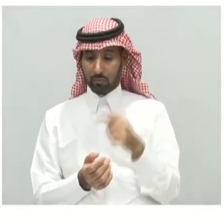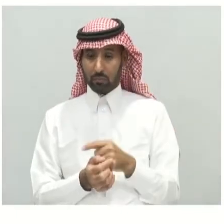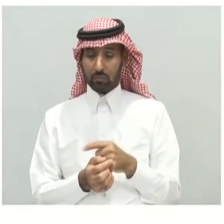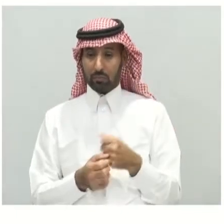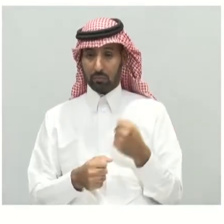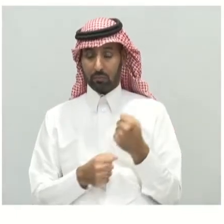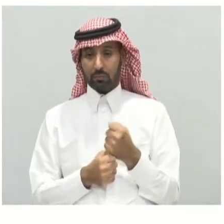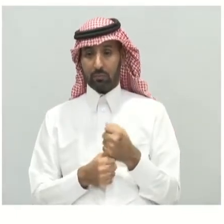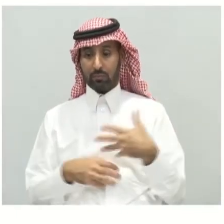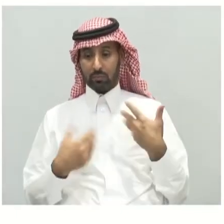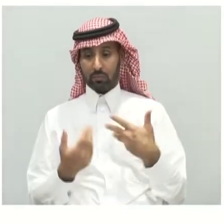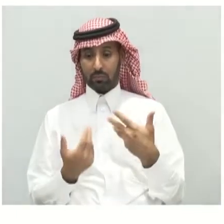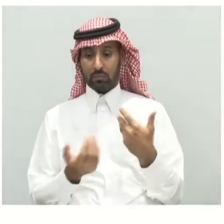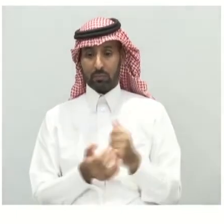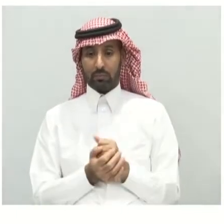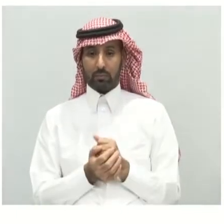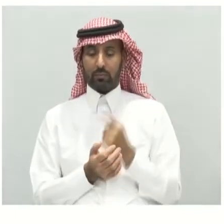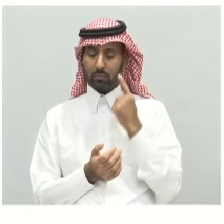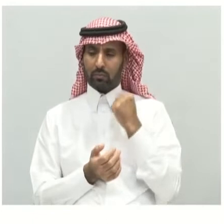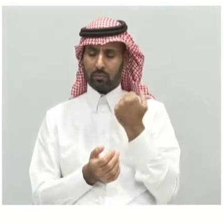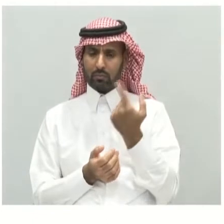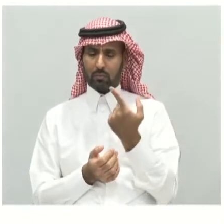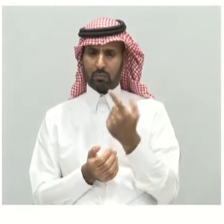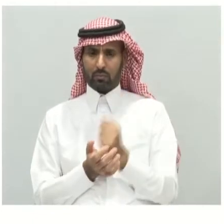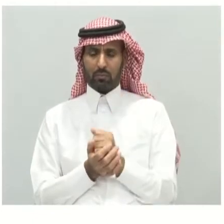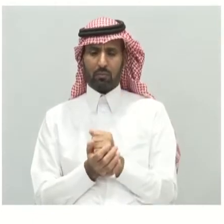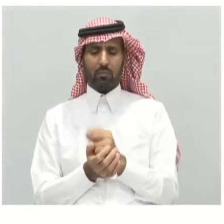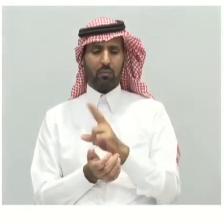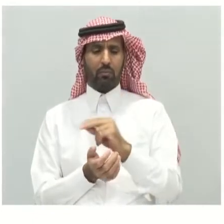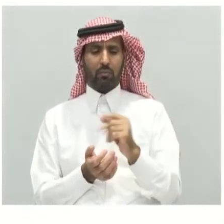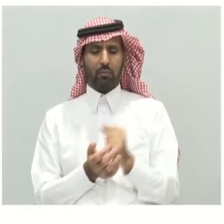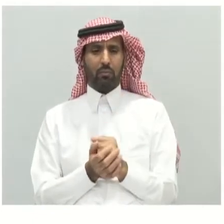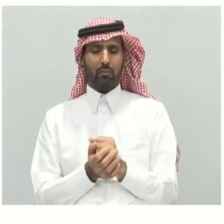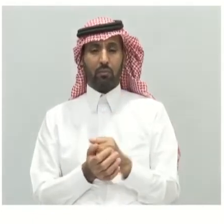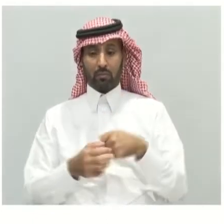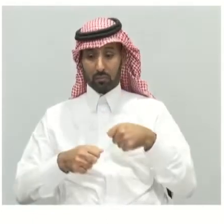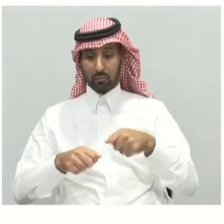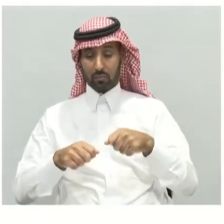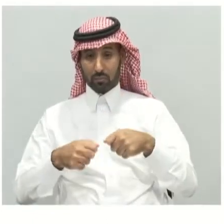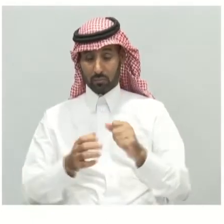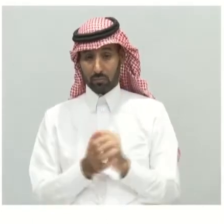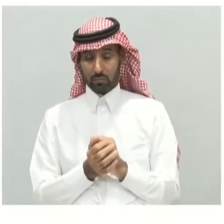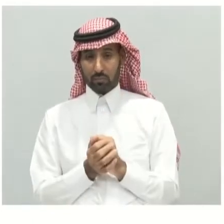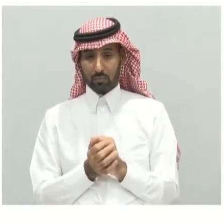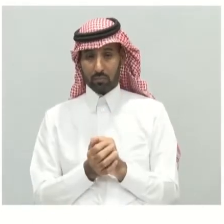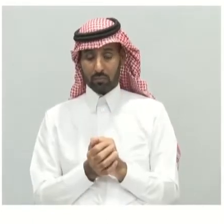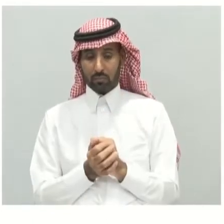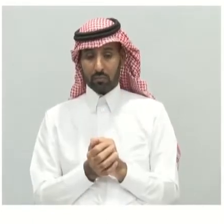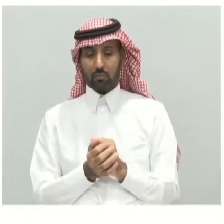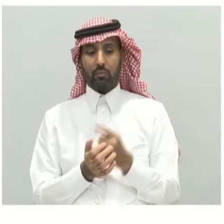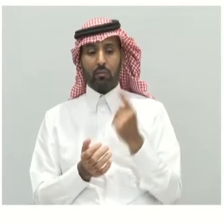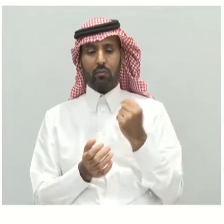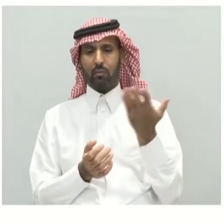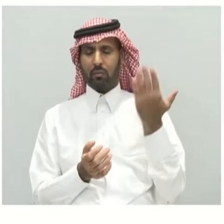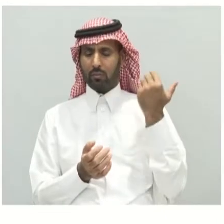there. But my favorite was the swing. This is my favorite game. I used